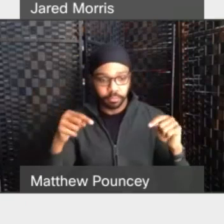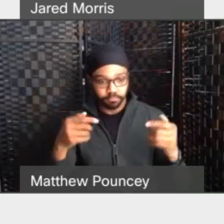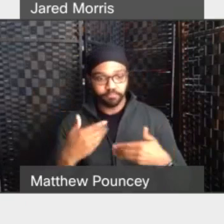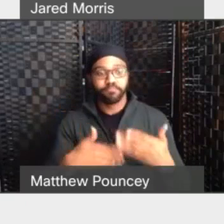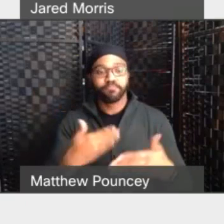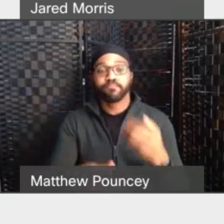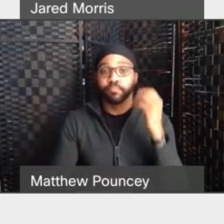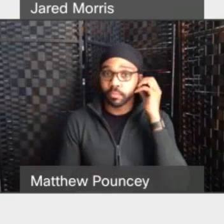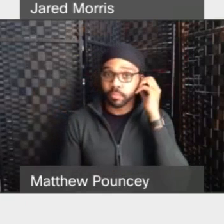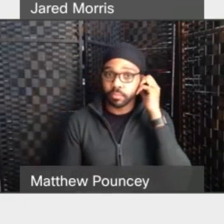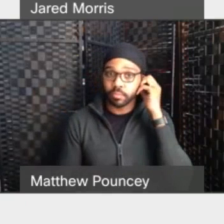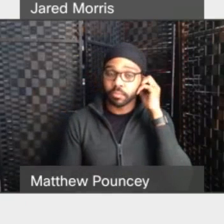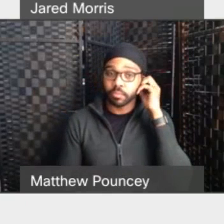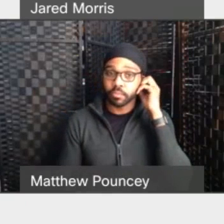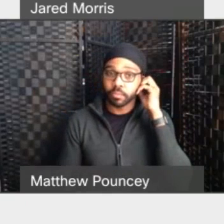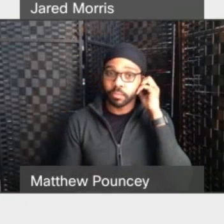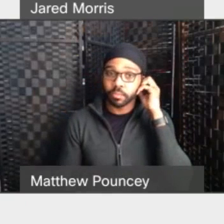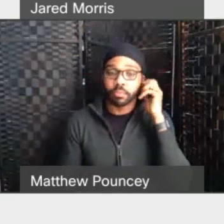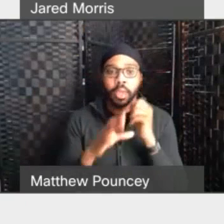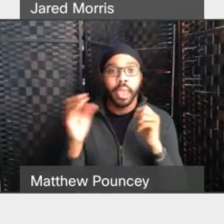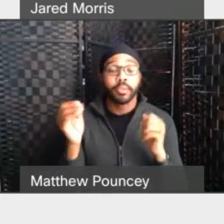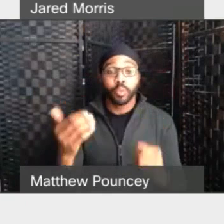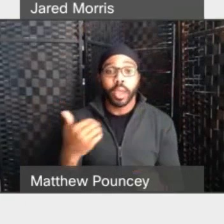and we have